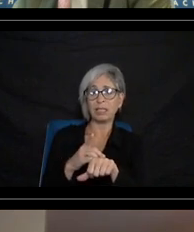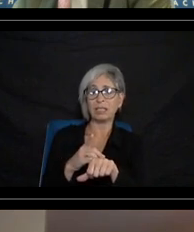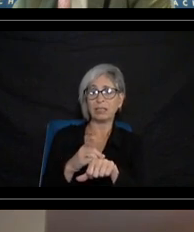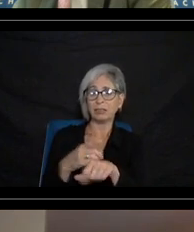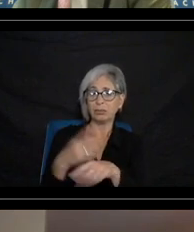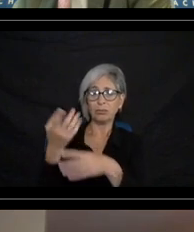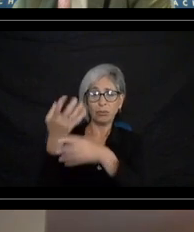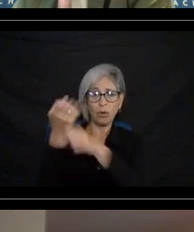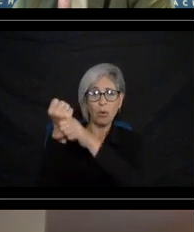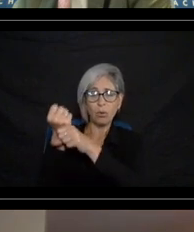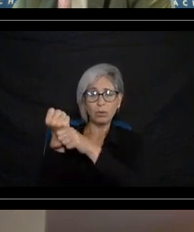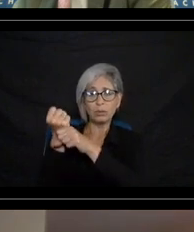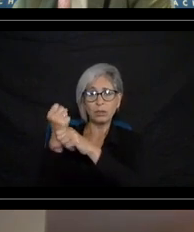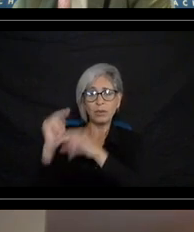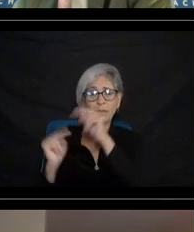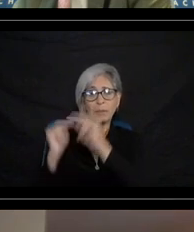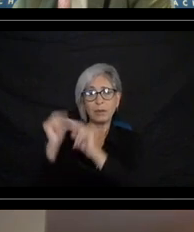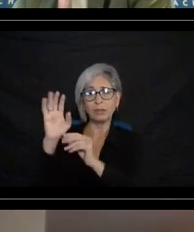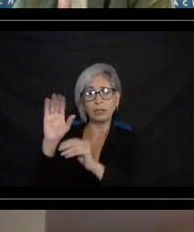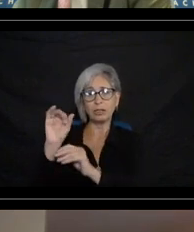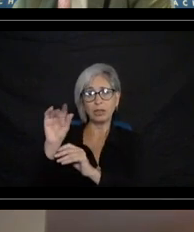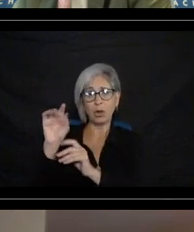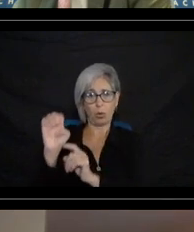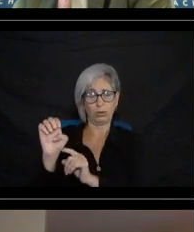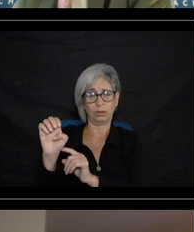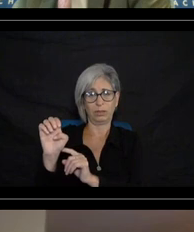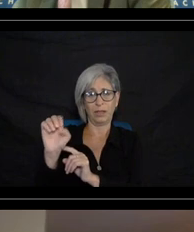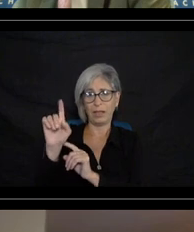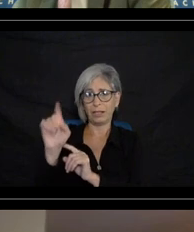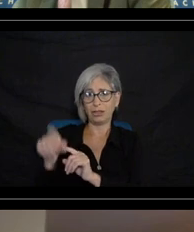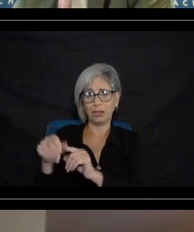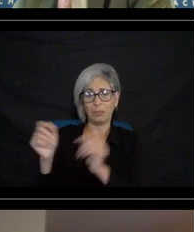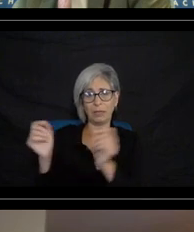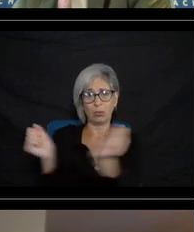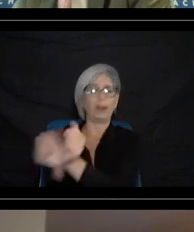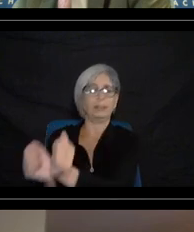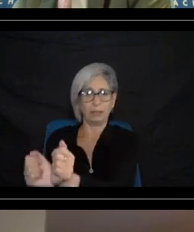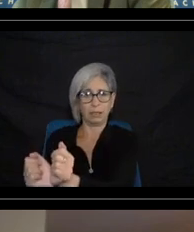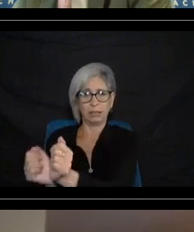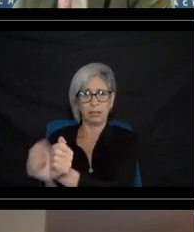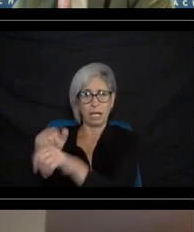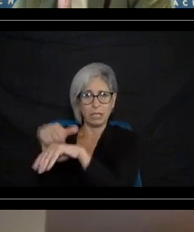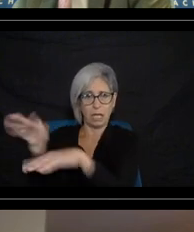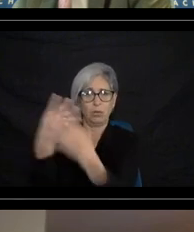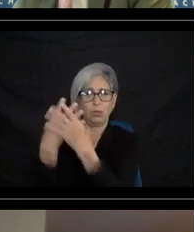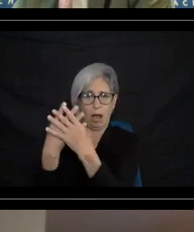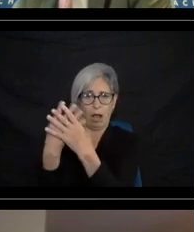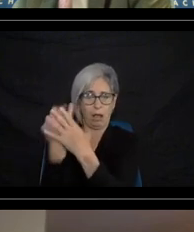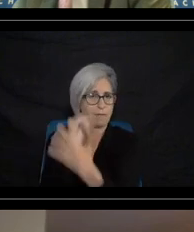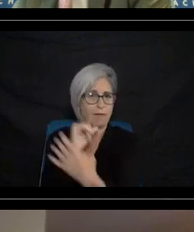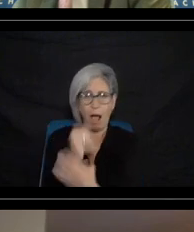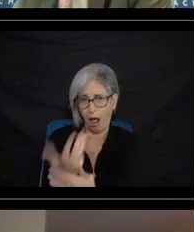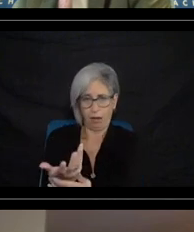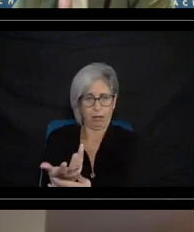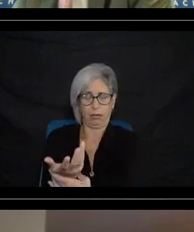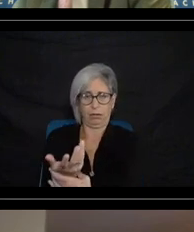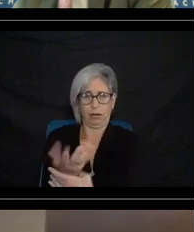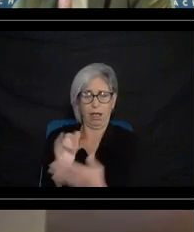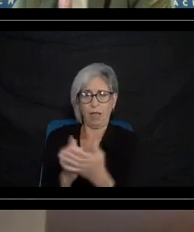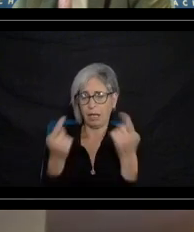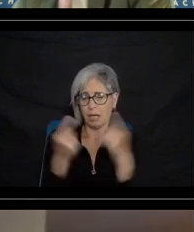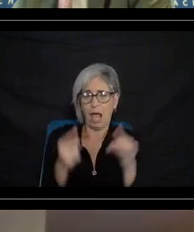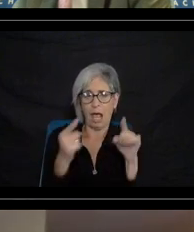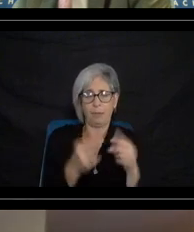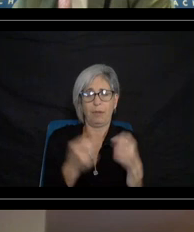to uphold the Florida Building Code. In fact, they should be arrested and sent to jail if they don't. And that has happened in